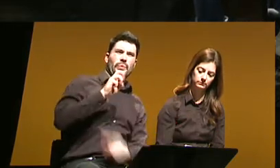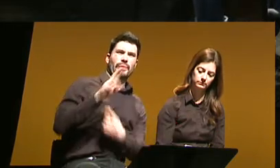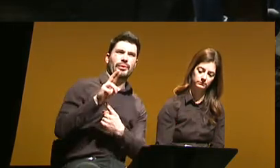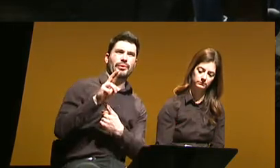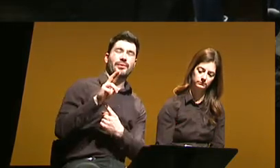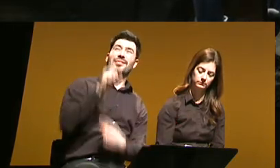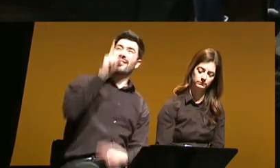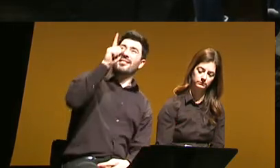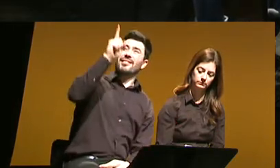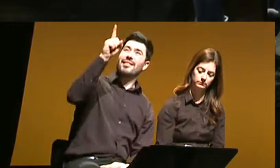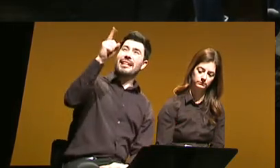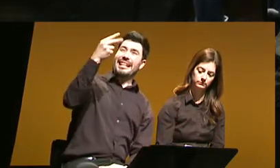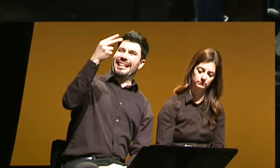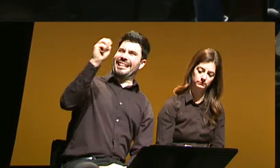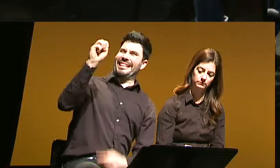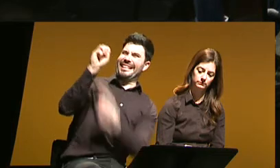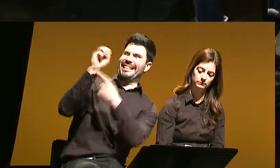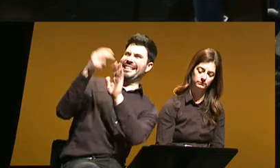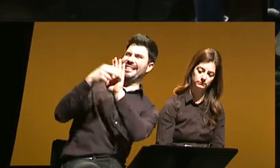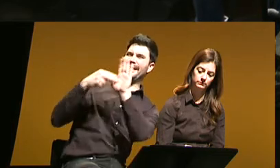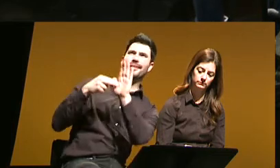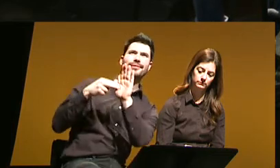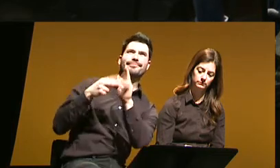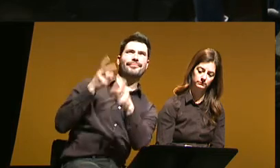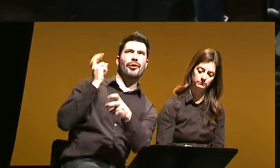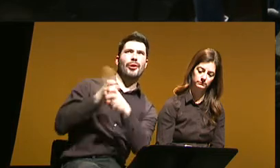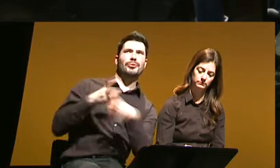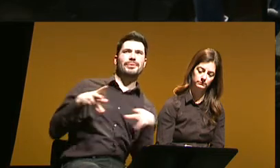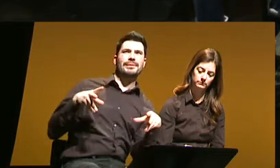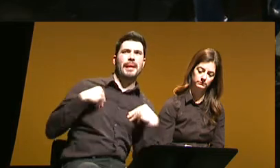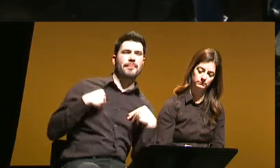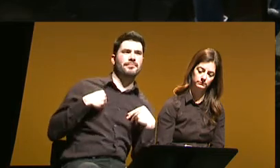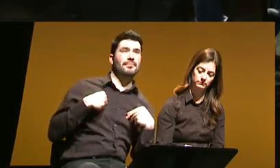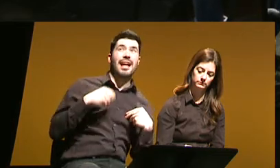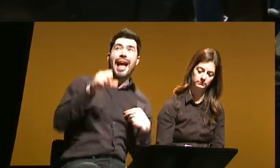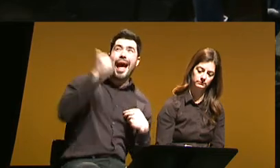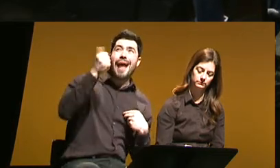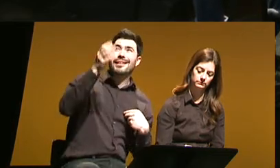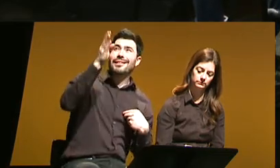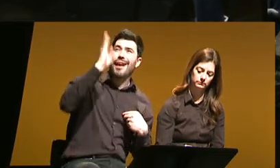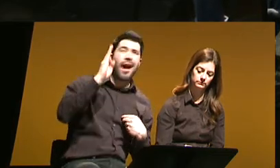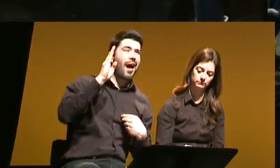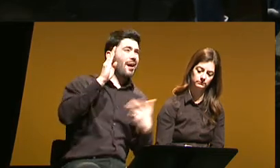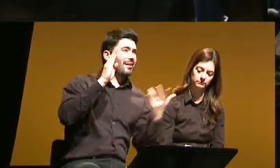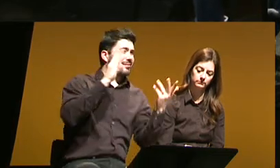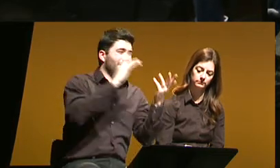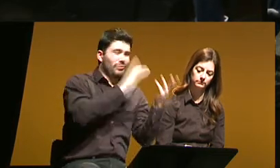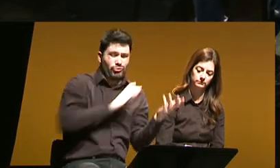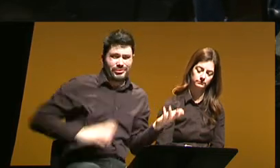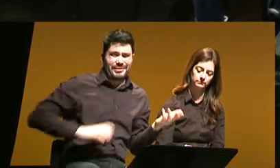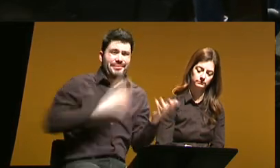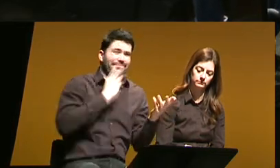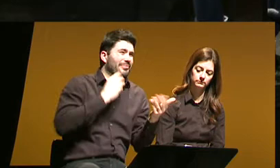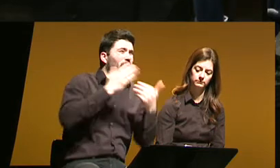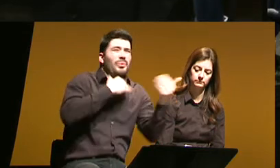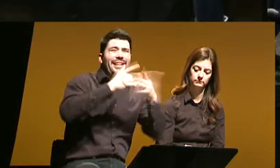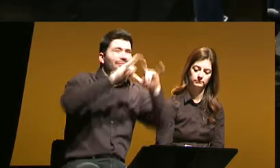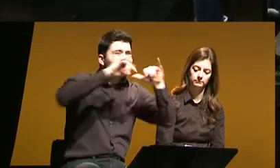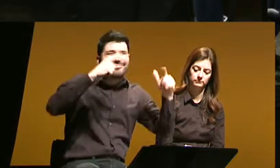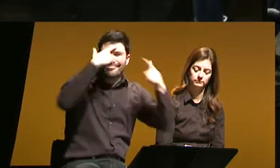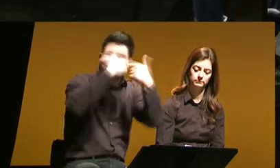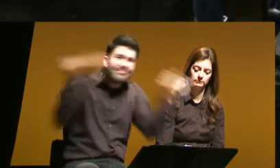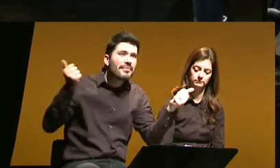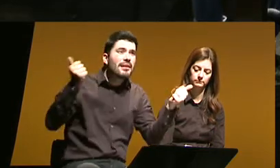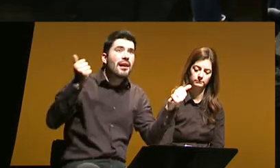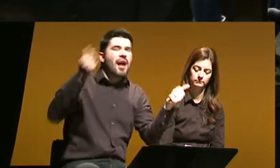in a God that must be he. And I have trouble believing in any God, Muslim, Christian, Jewish, or otherwise, that